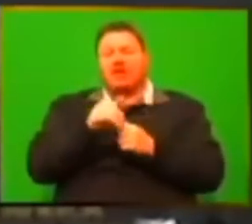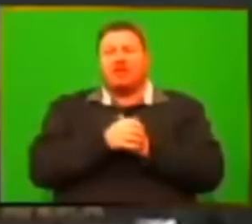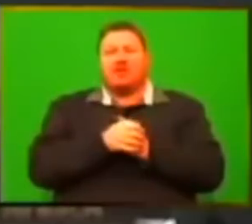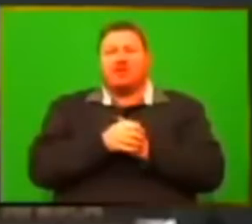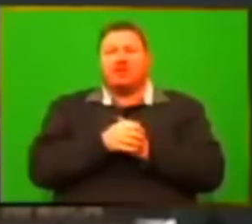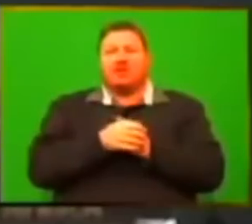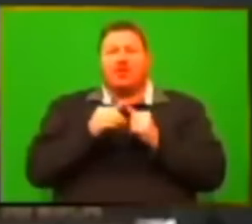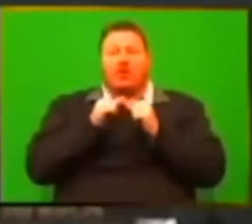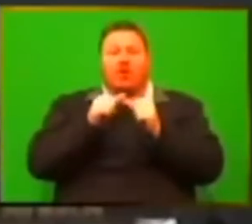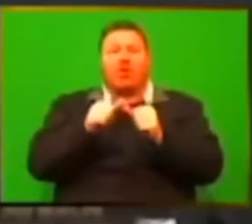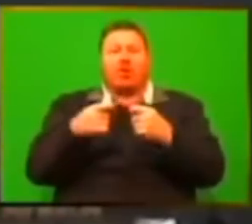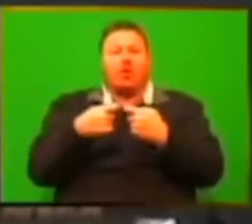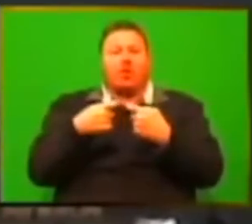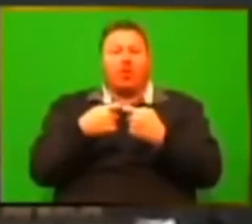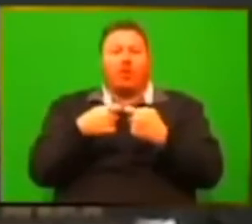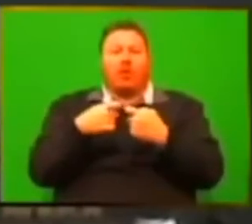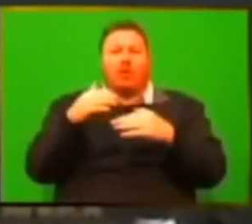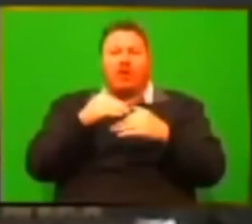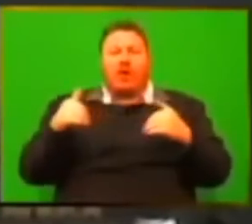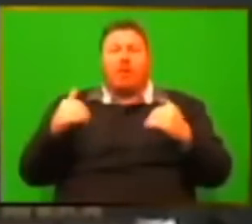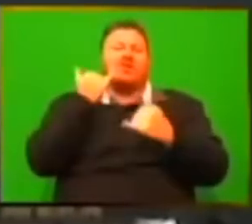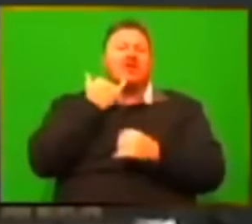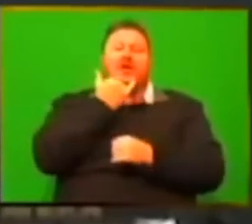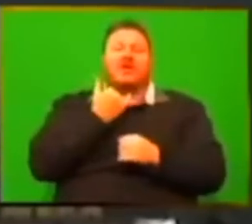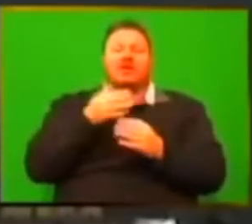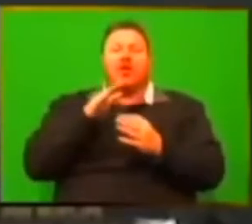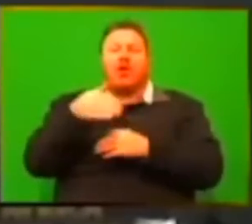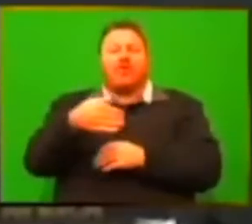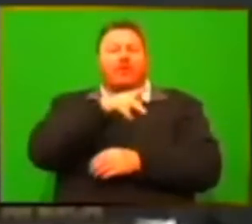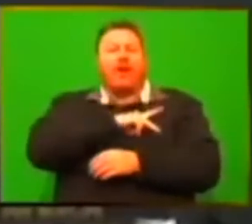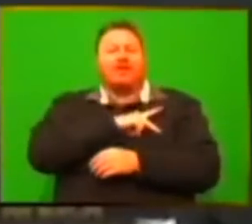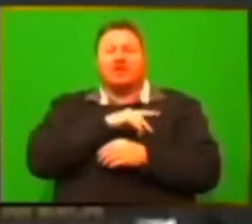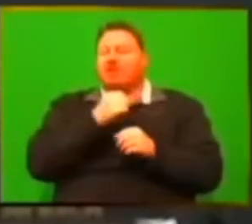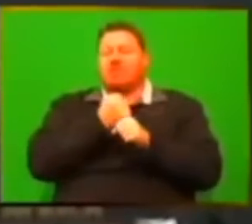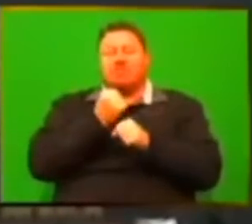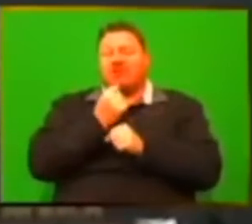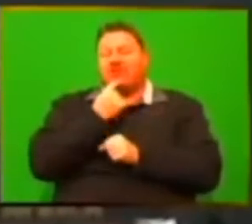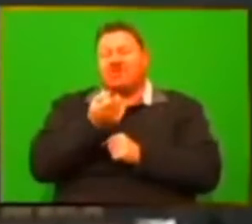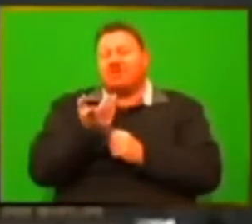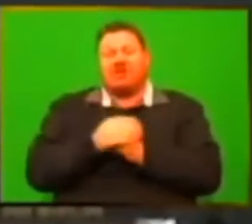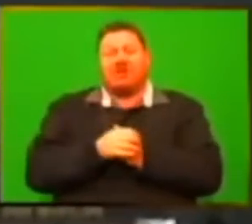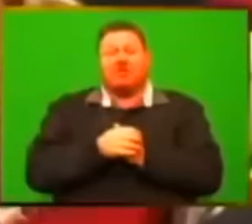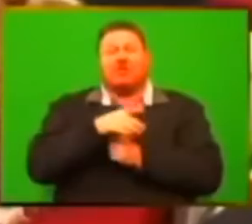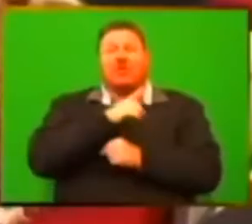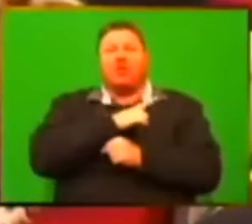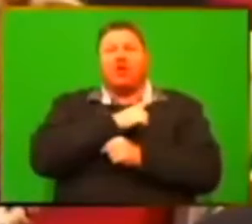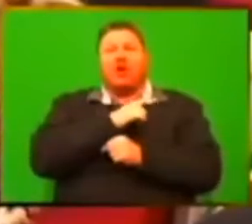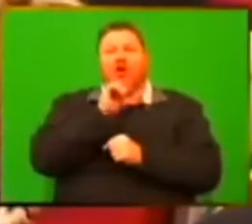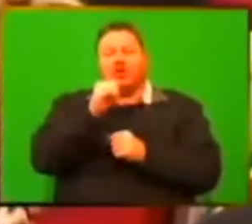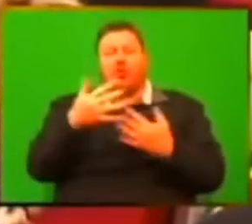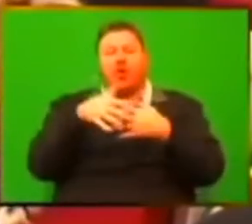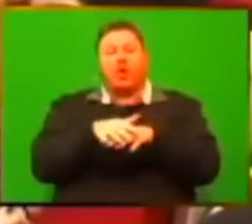ongoing aggressive war by apartheid Israel over Palestine, and you never said anything about that because your